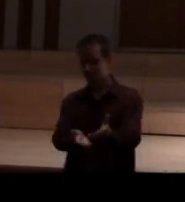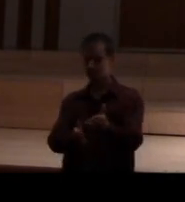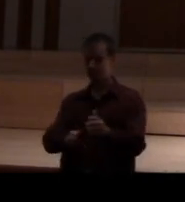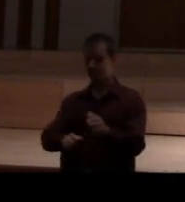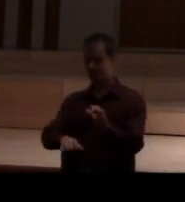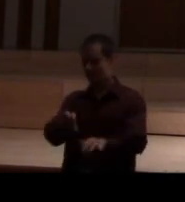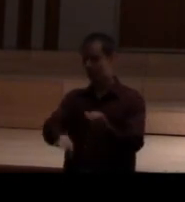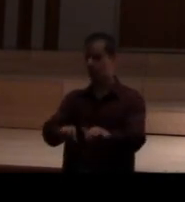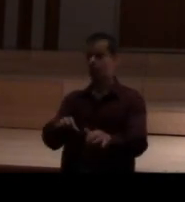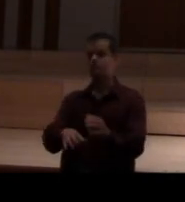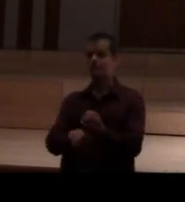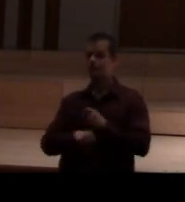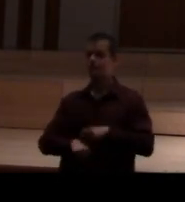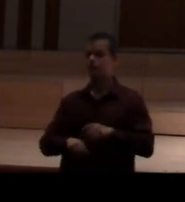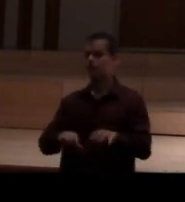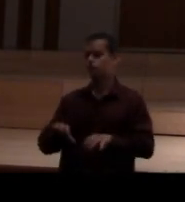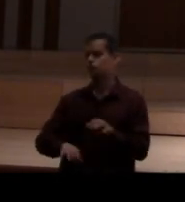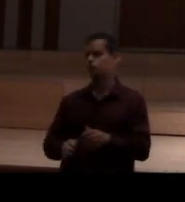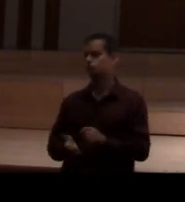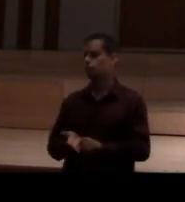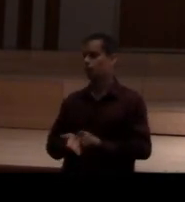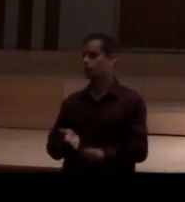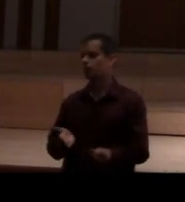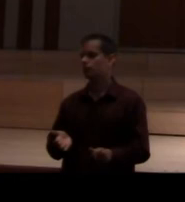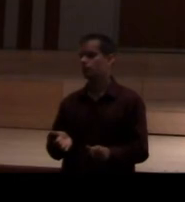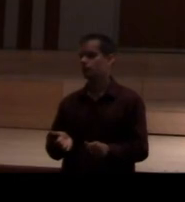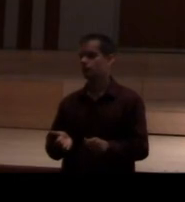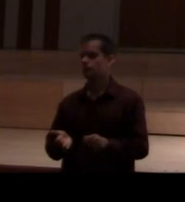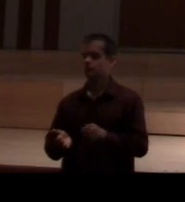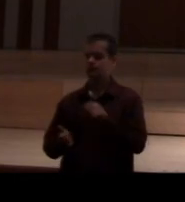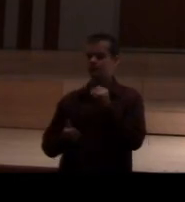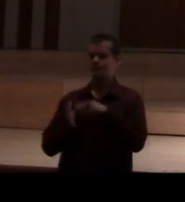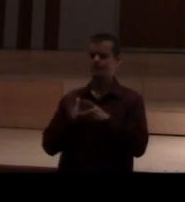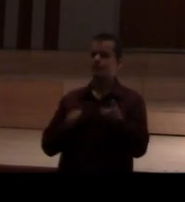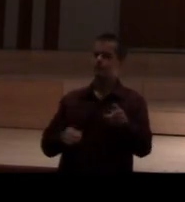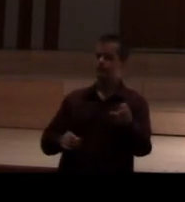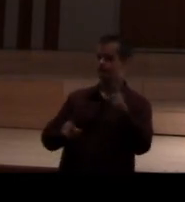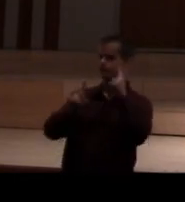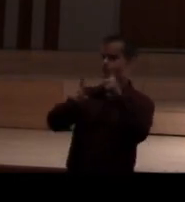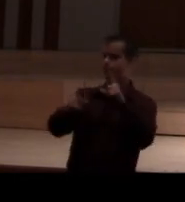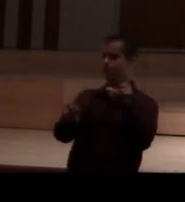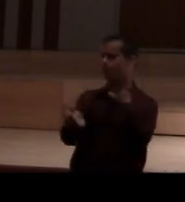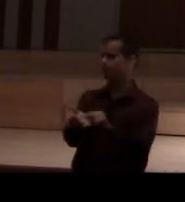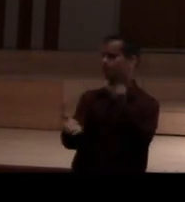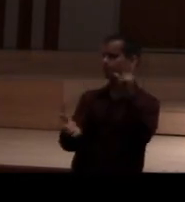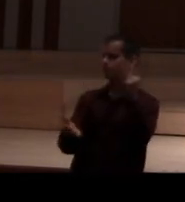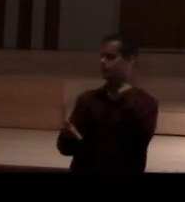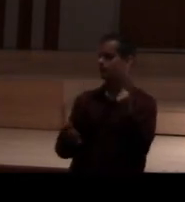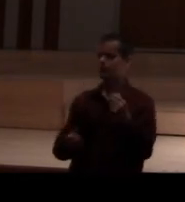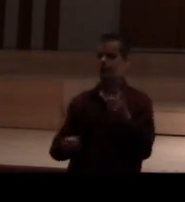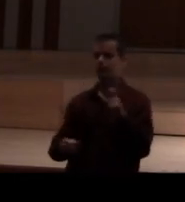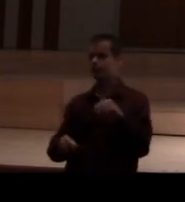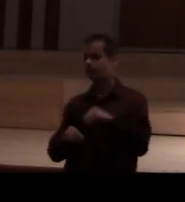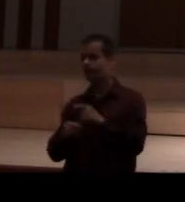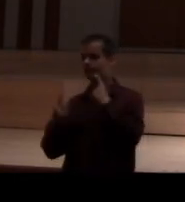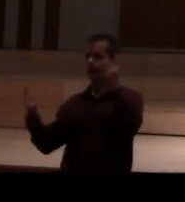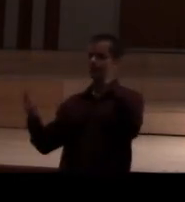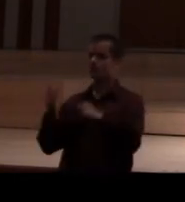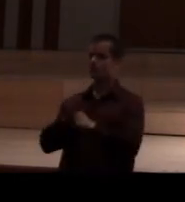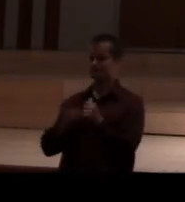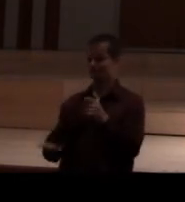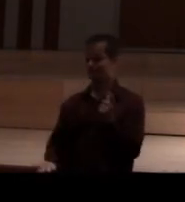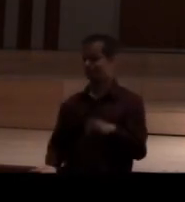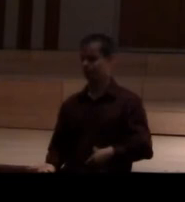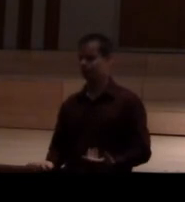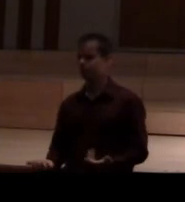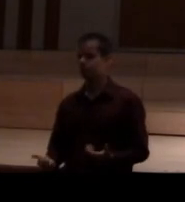time to write. It doesn't mean, you know, having 30,000 books published or being in famous magazines or anything like that,